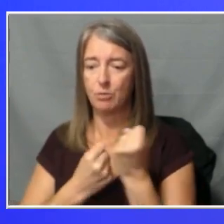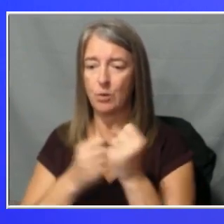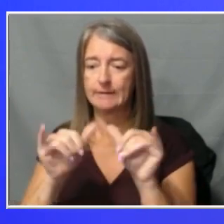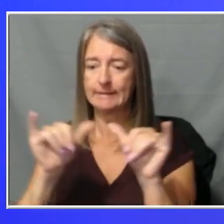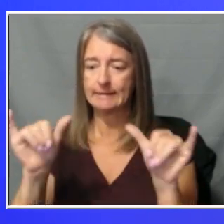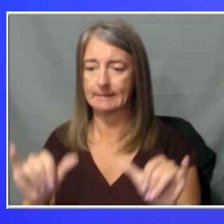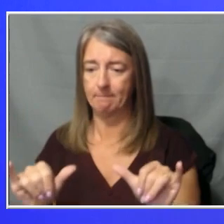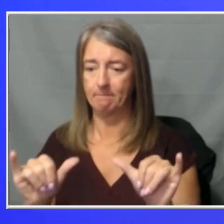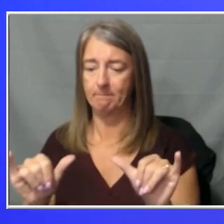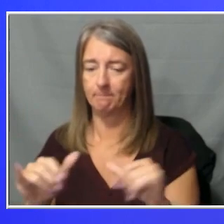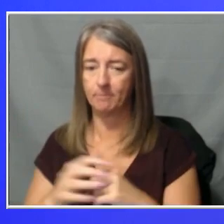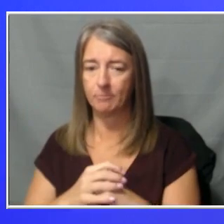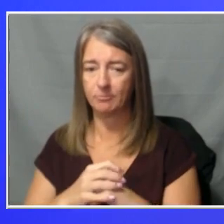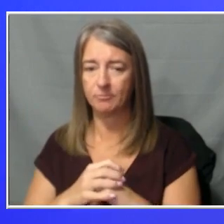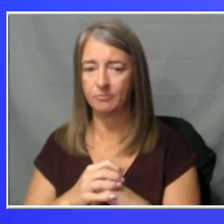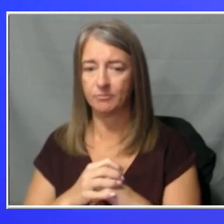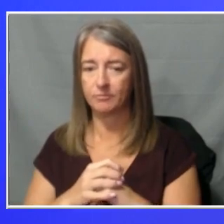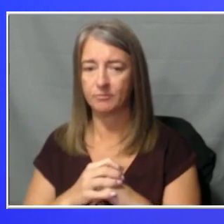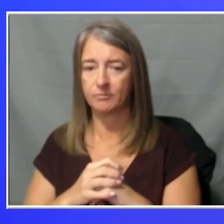and